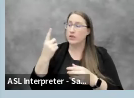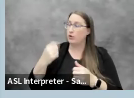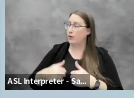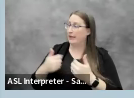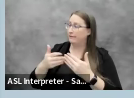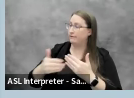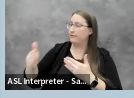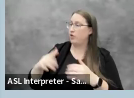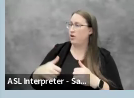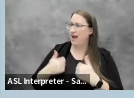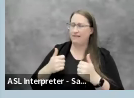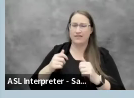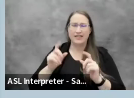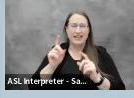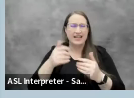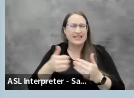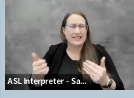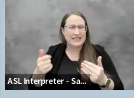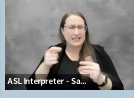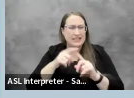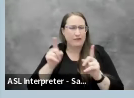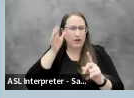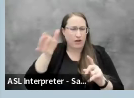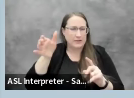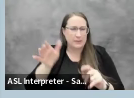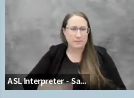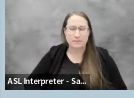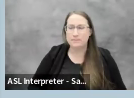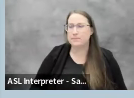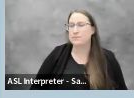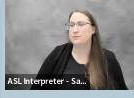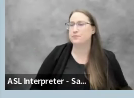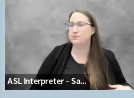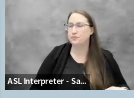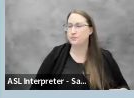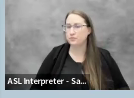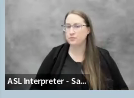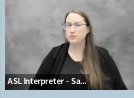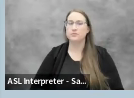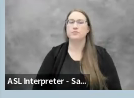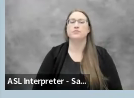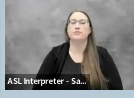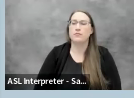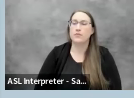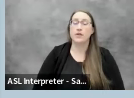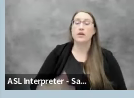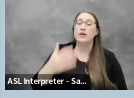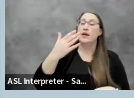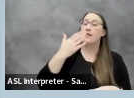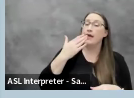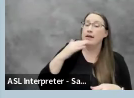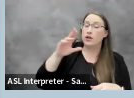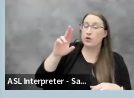during the course of their life. And that's kind of a different animal. Thanks, Kendra.